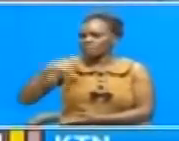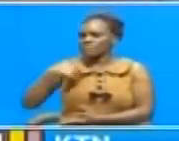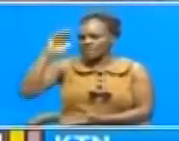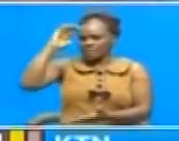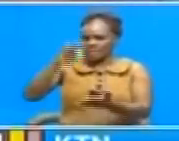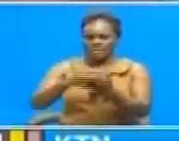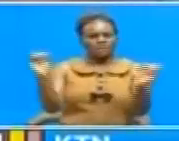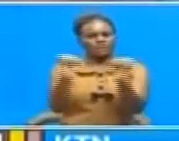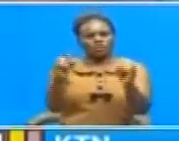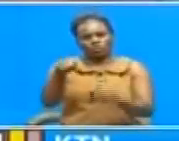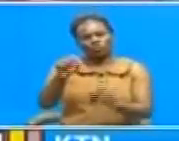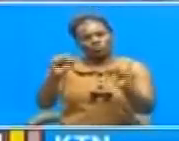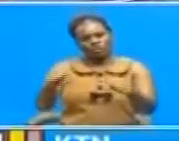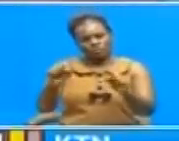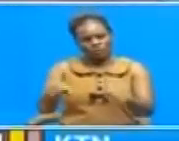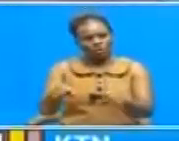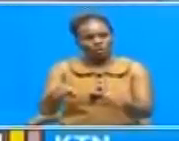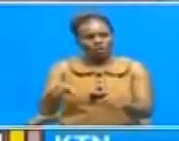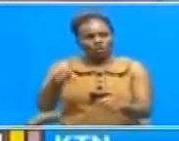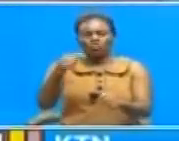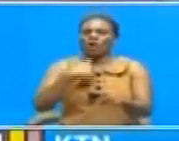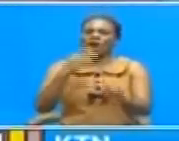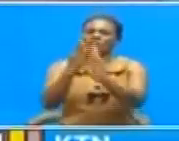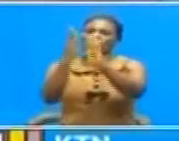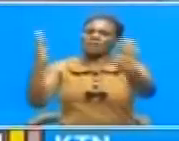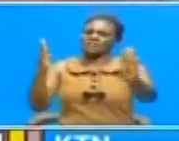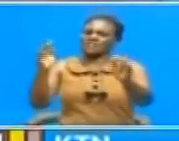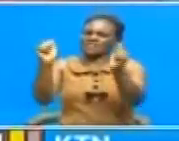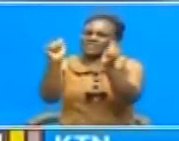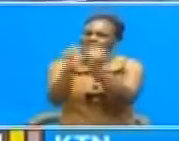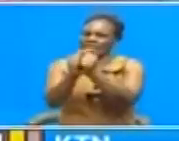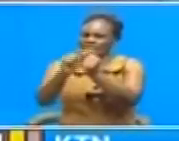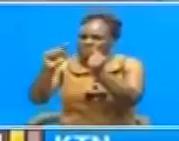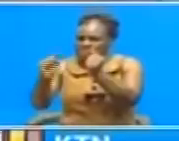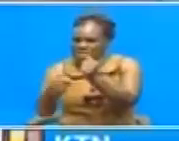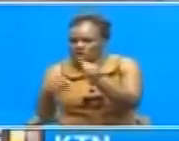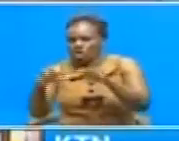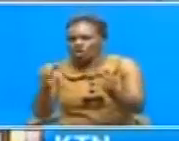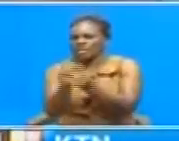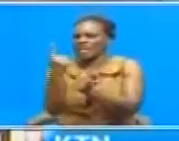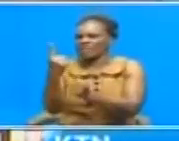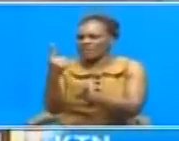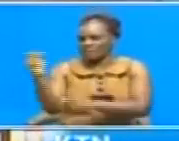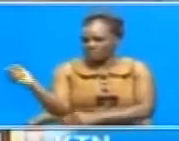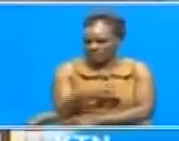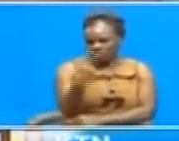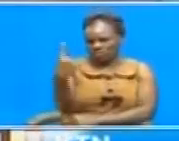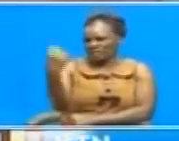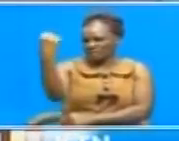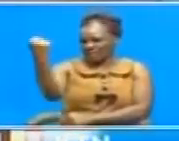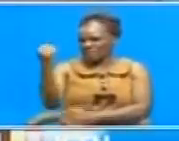and to understand that you can say you have buses here, you're paying 10 million shillings, 11 million shillings a month for five